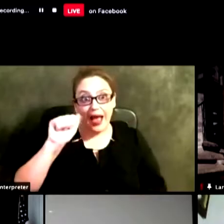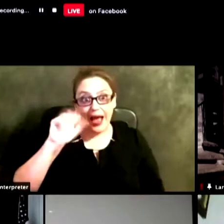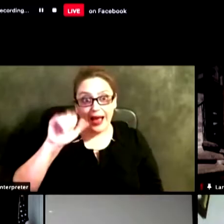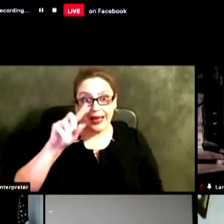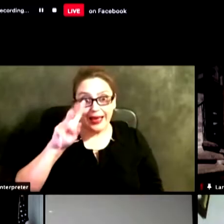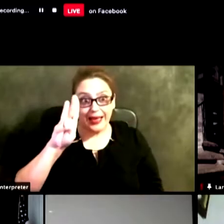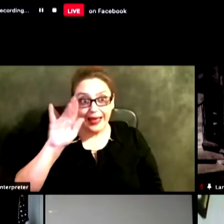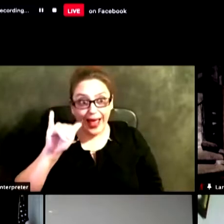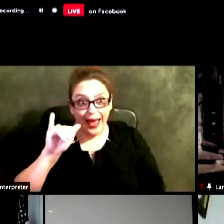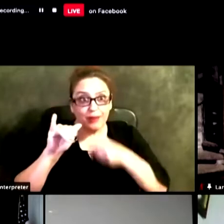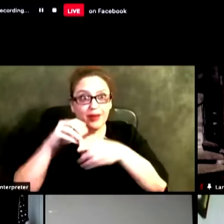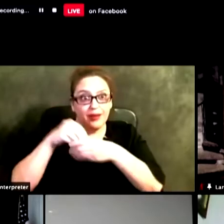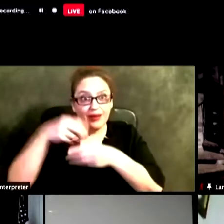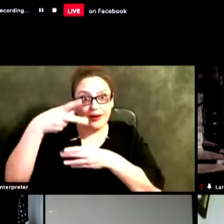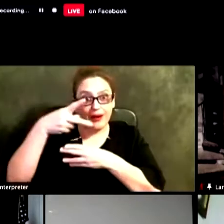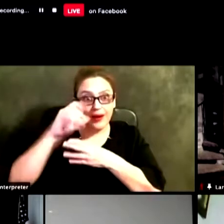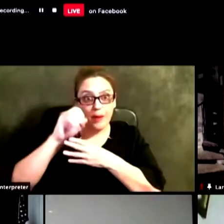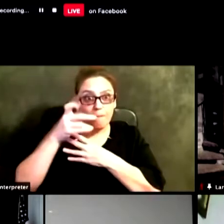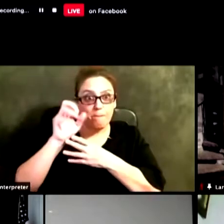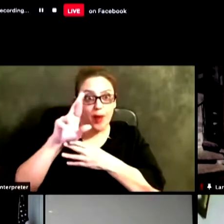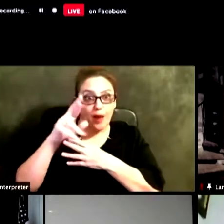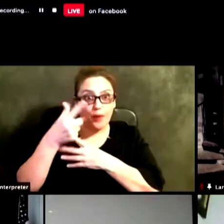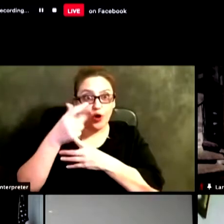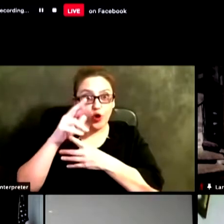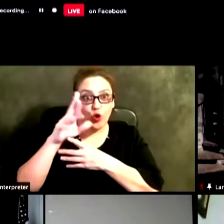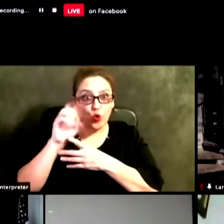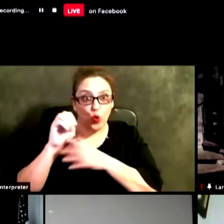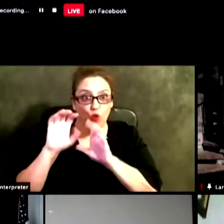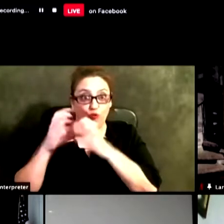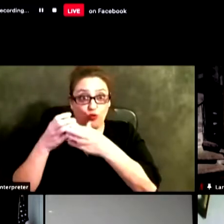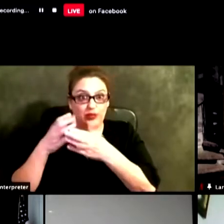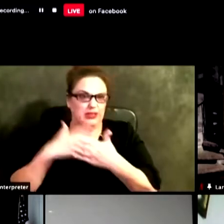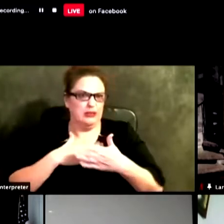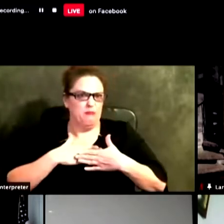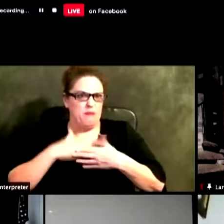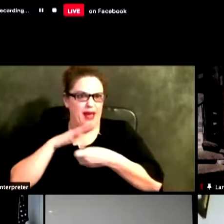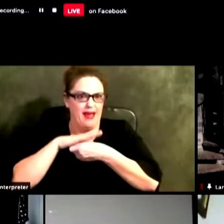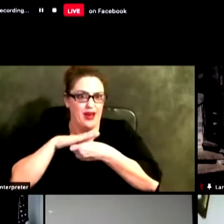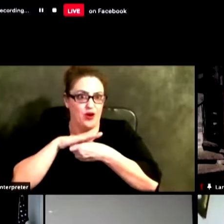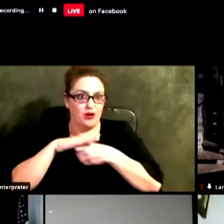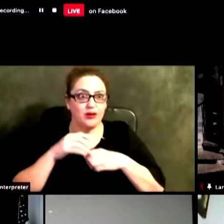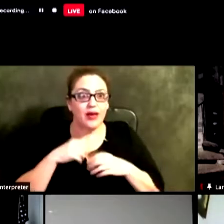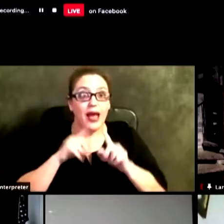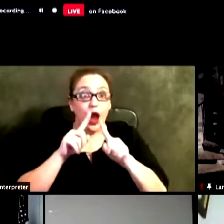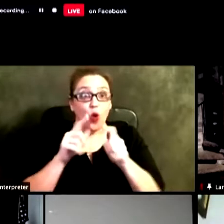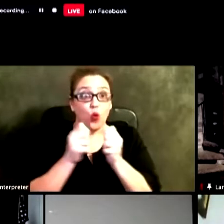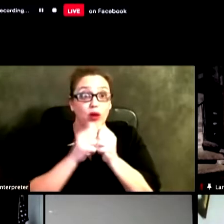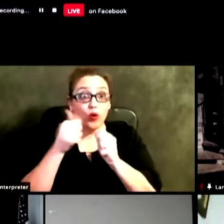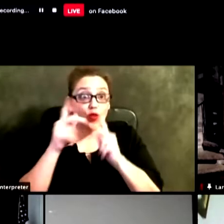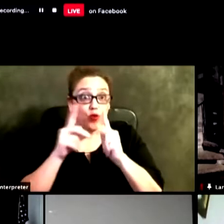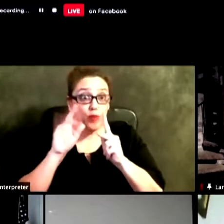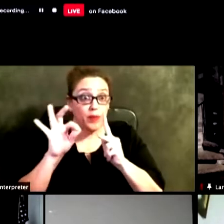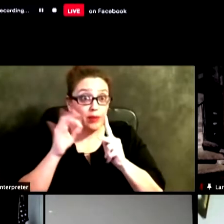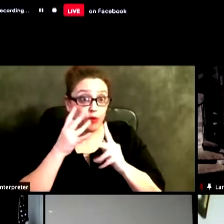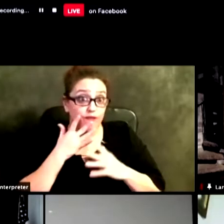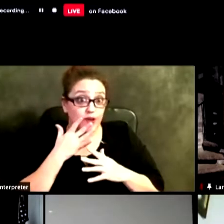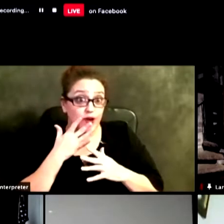Grove precinct, my precinct. I attended with two other people of color. One of them is a current